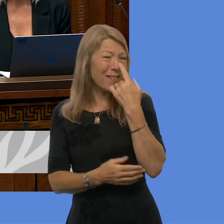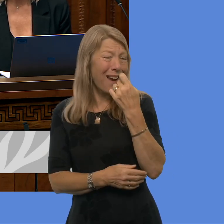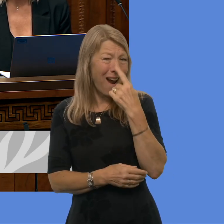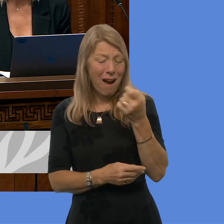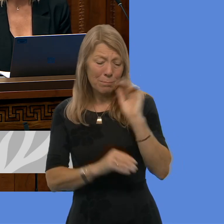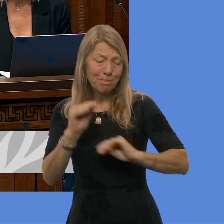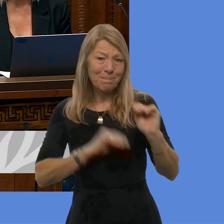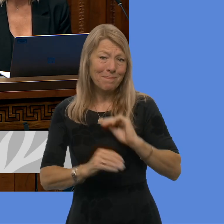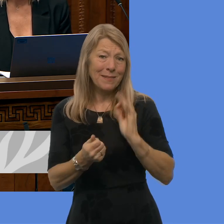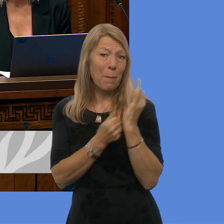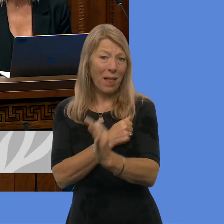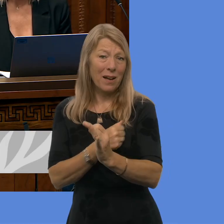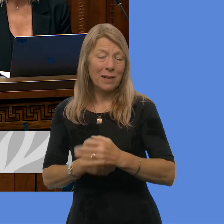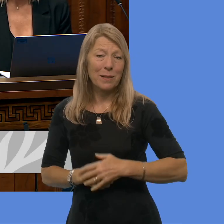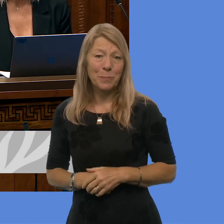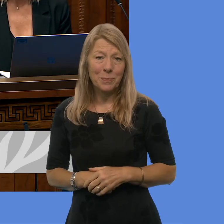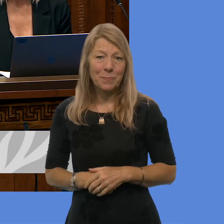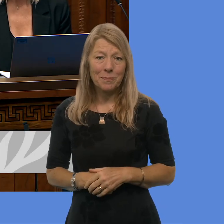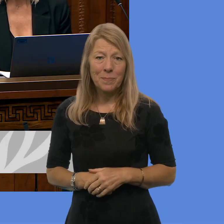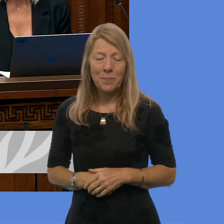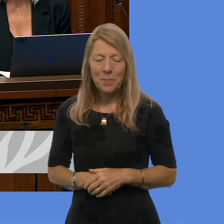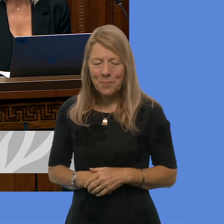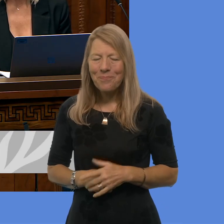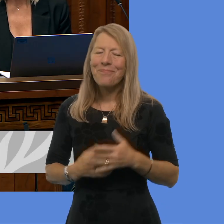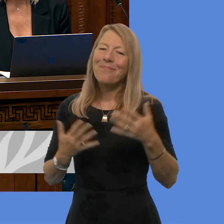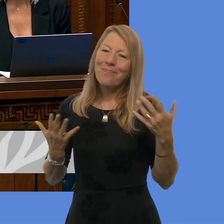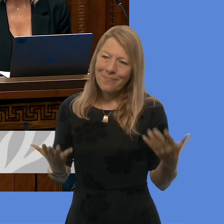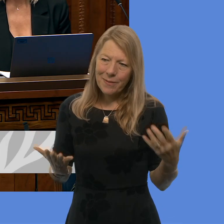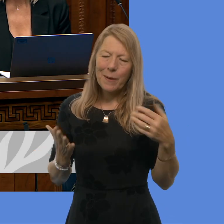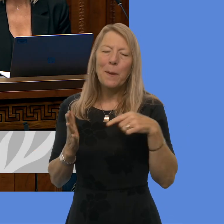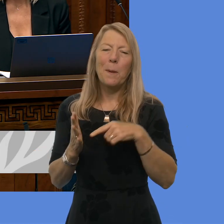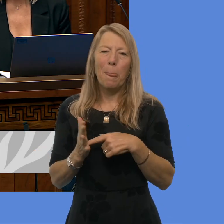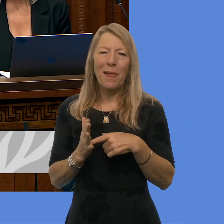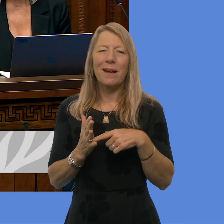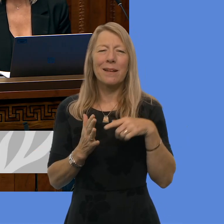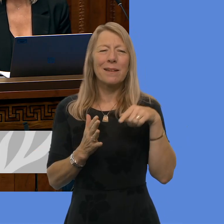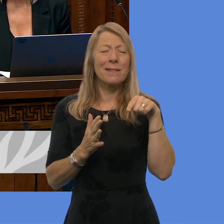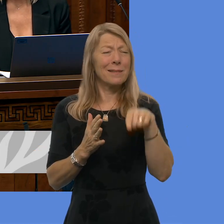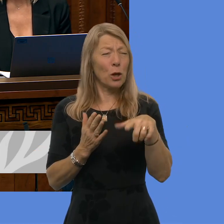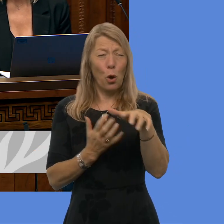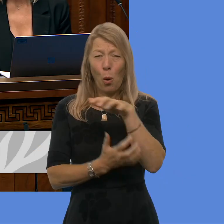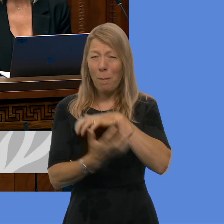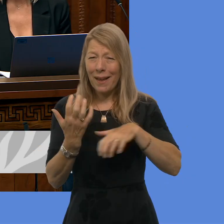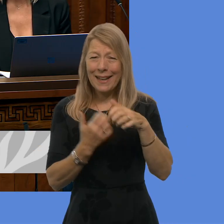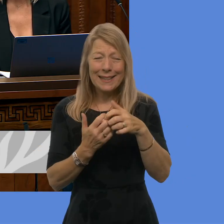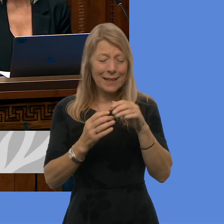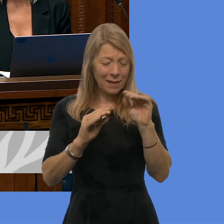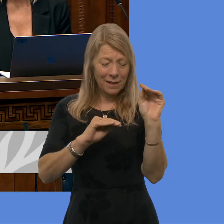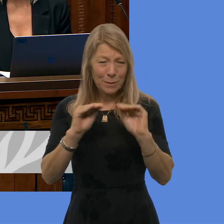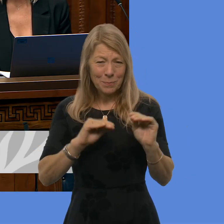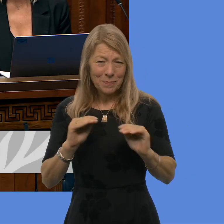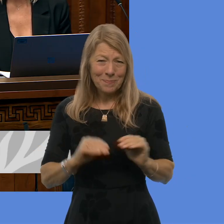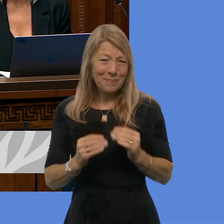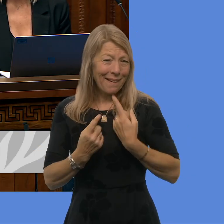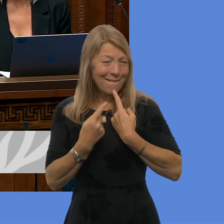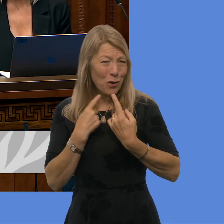process. In terms of the numbers that have been, obviously these are complex cases and complex applications, and in terms